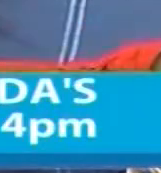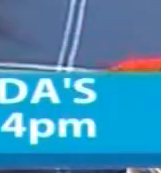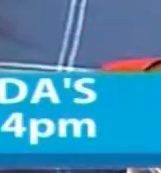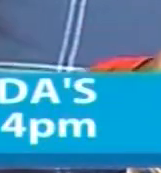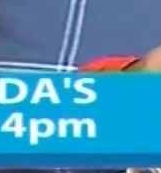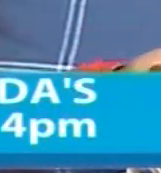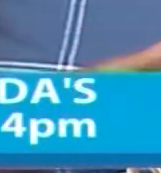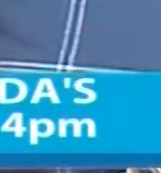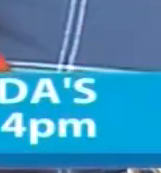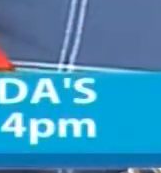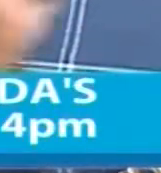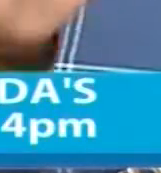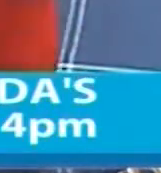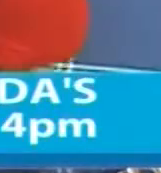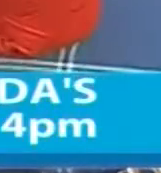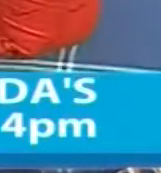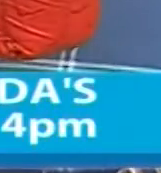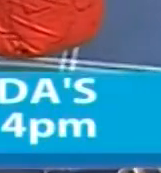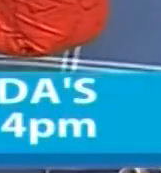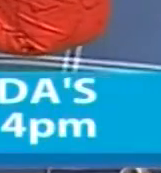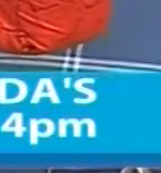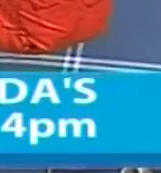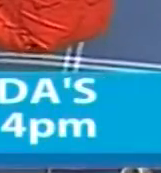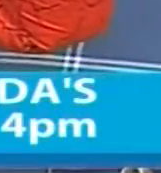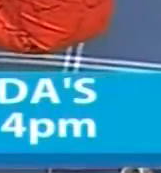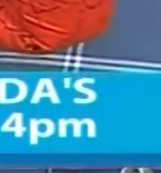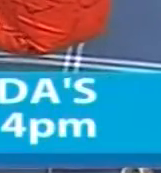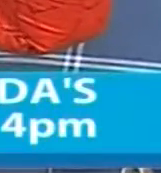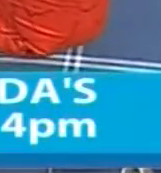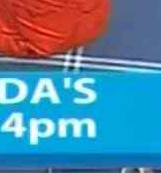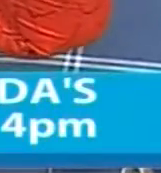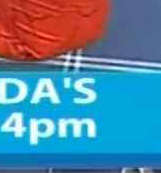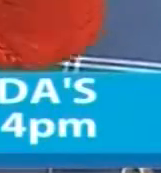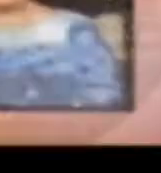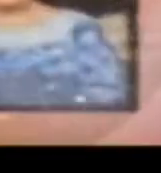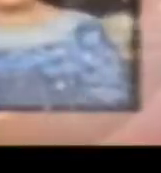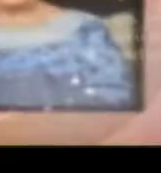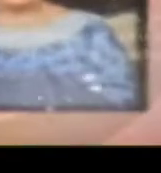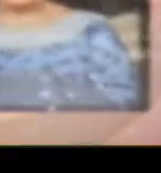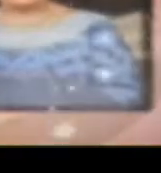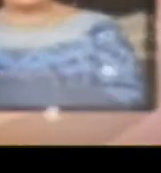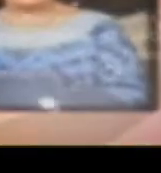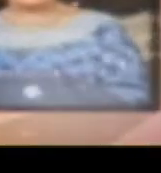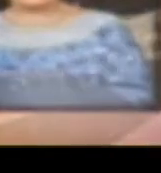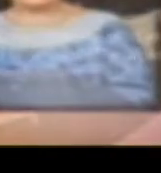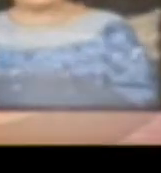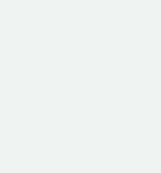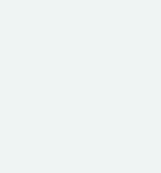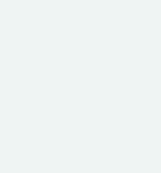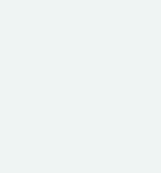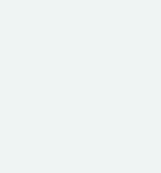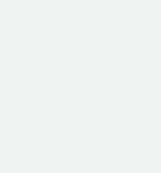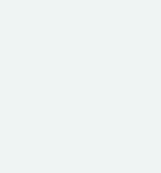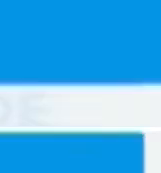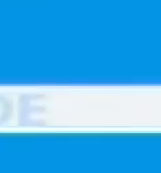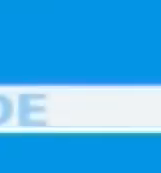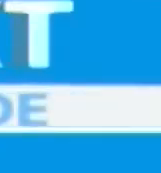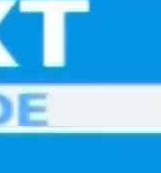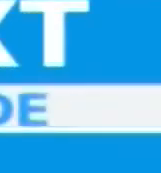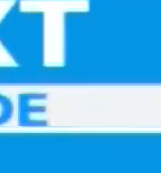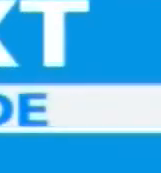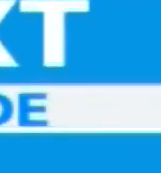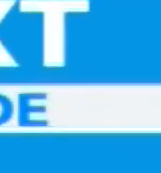ever hear anyone saying that, I choose to challenge. I choose to challenge. On the next